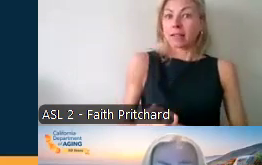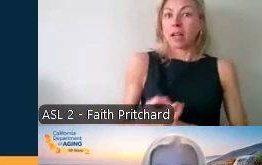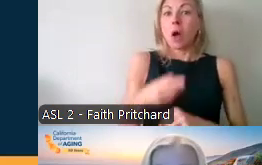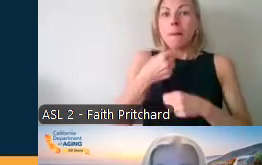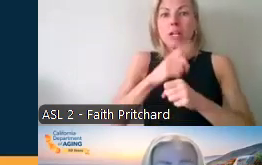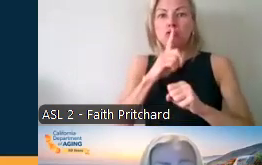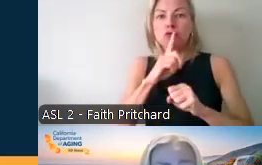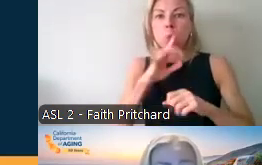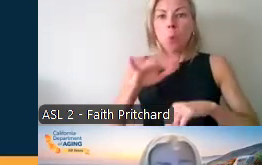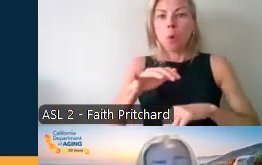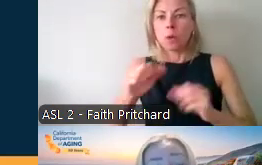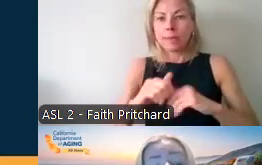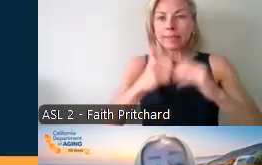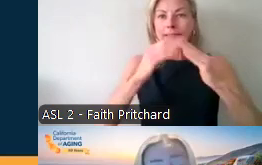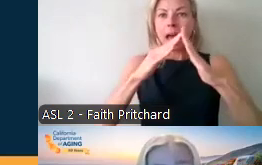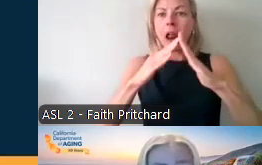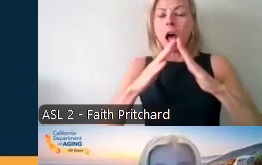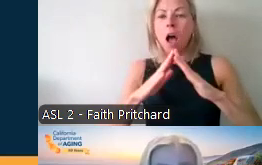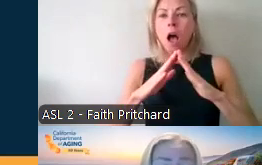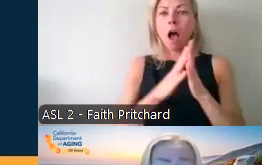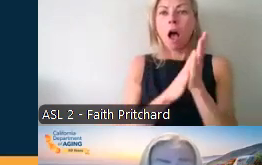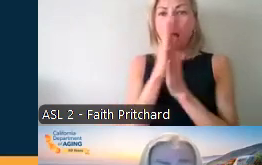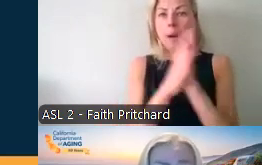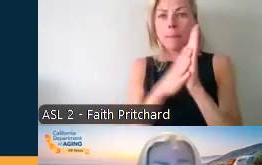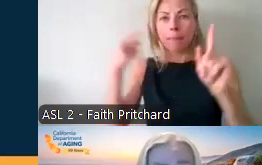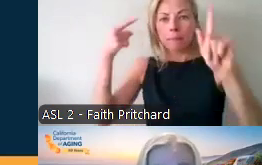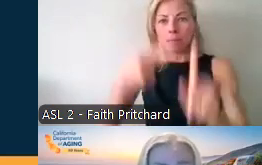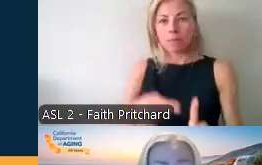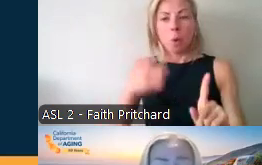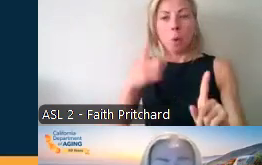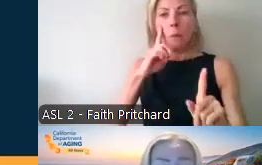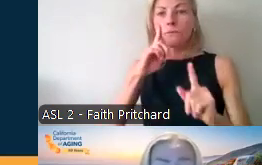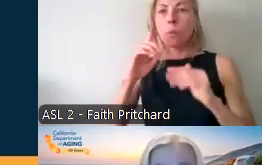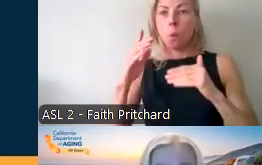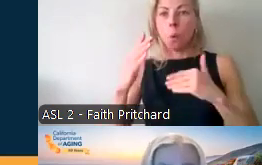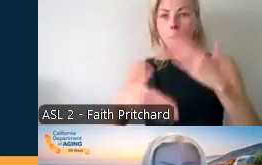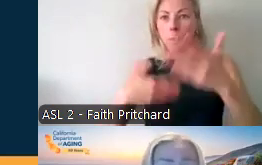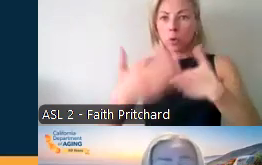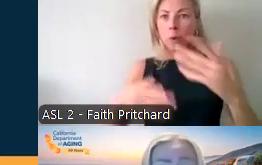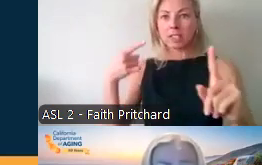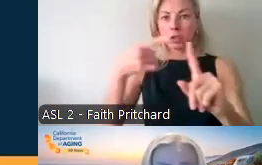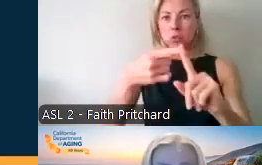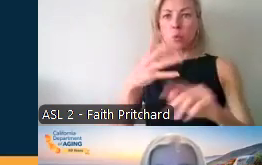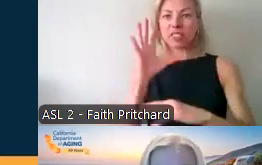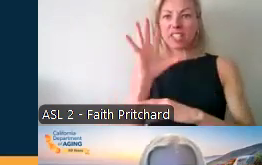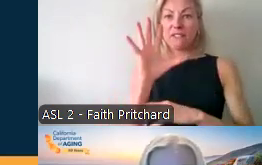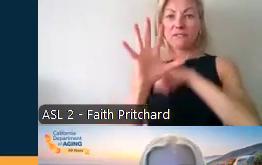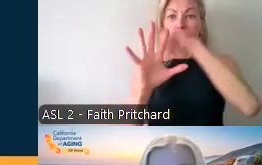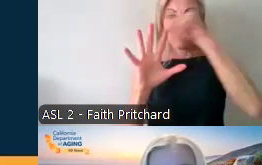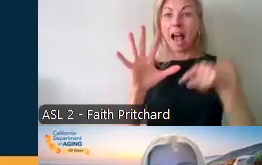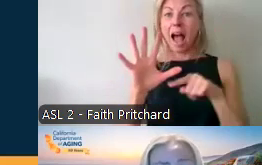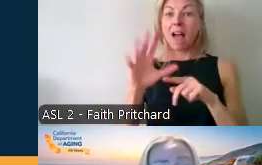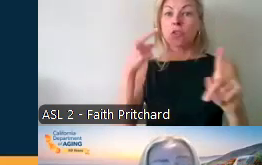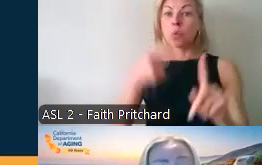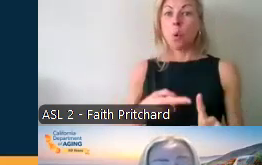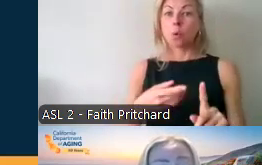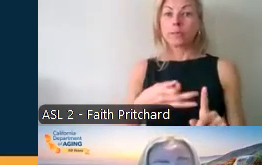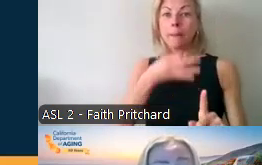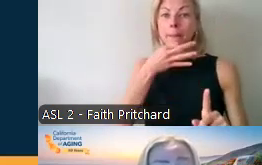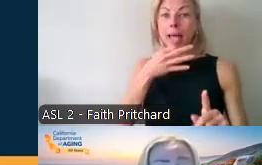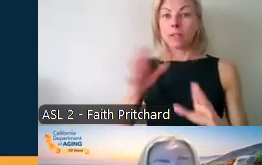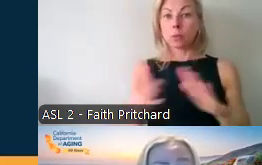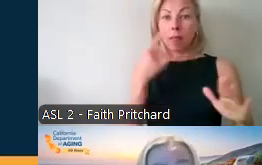again, that are timely, responsive, and are also progressing towards the 5 bold goals of California's master plan for aging. We